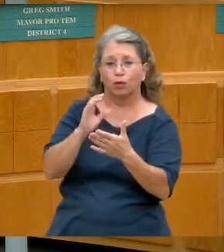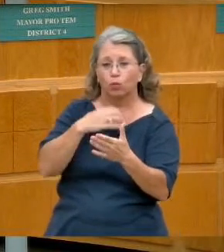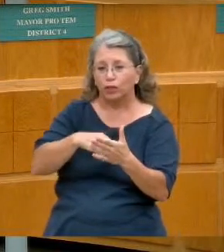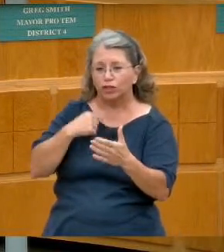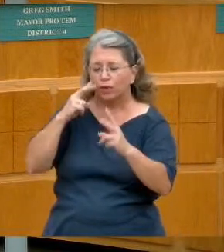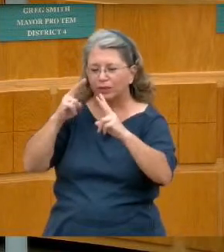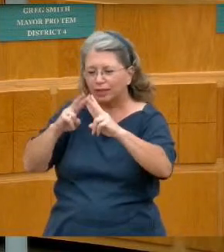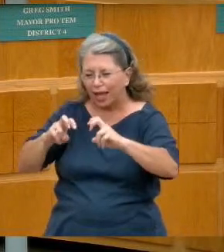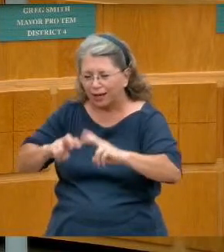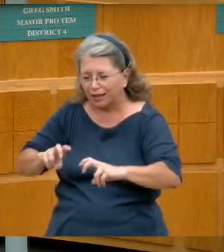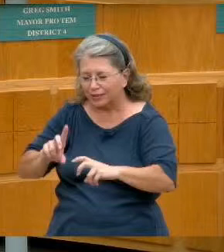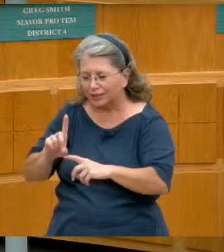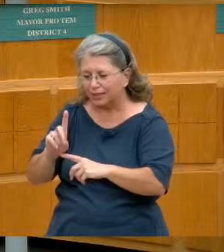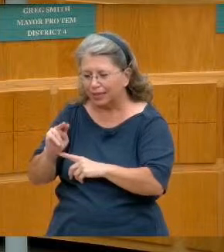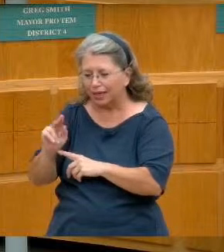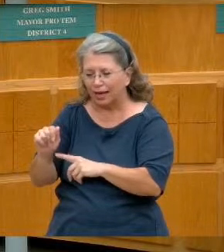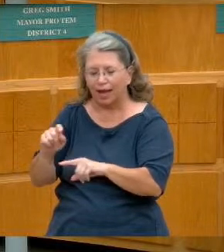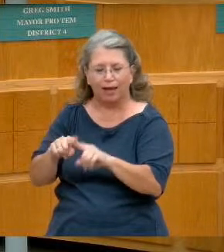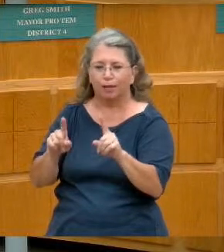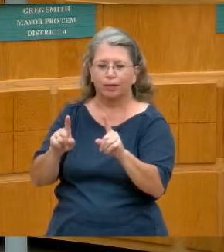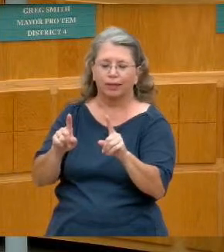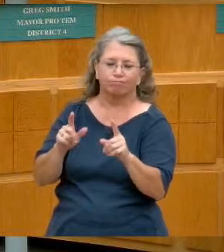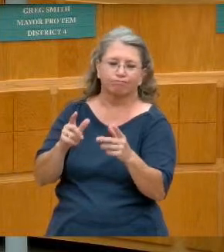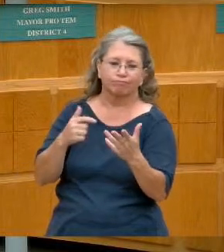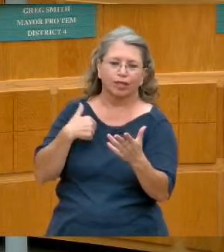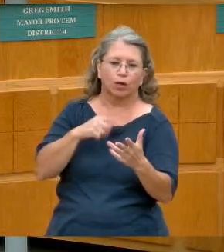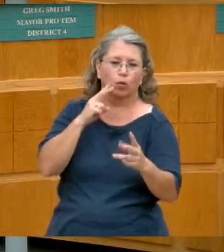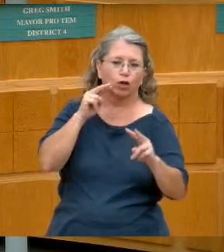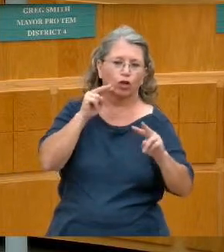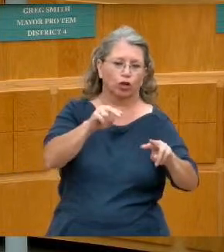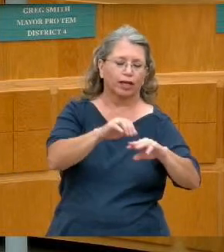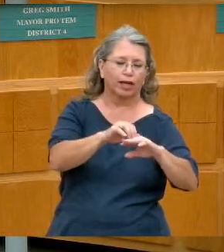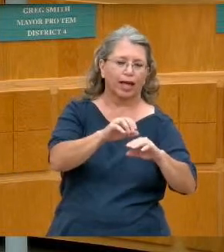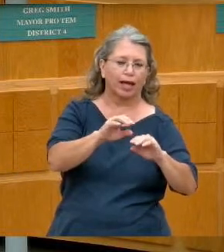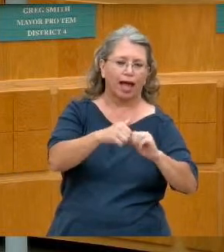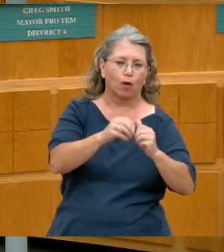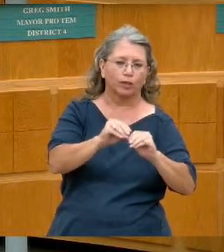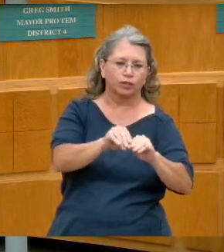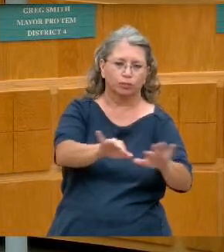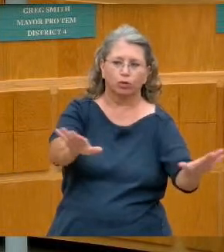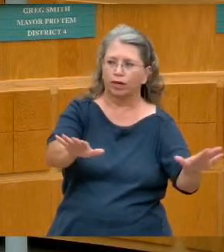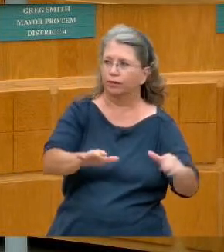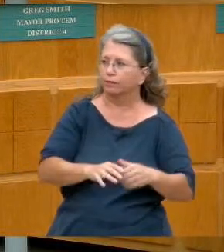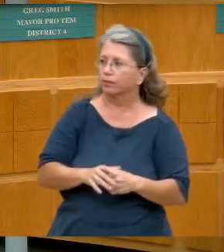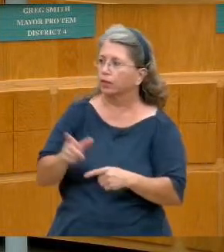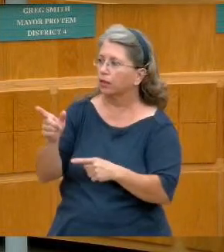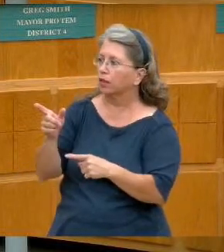the DNA, but as it is, we're looking at the spread of it.